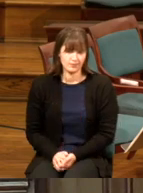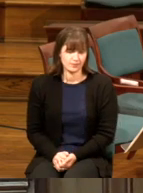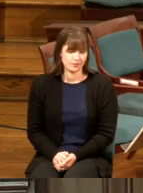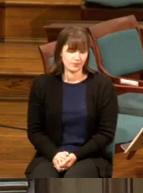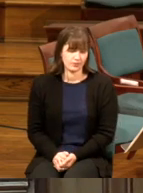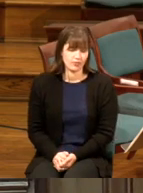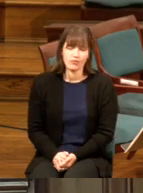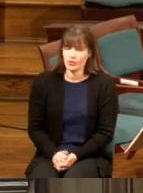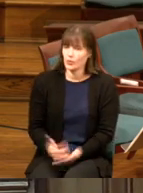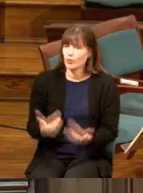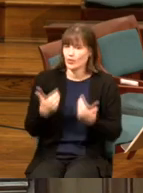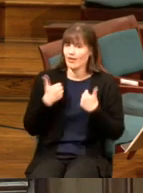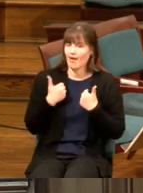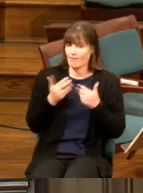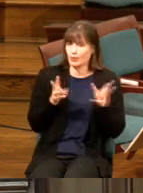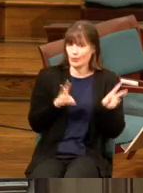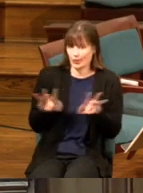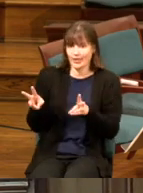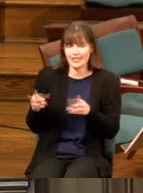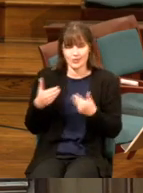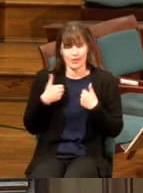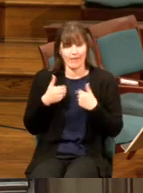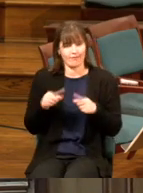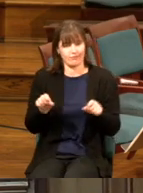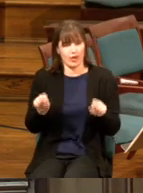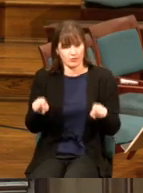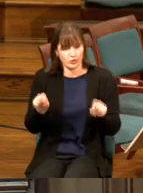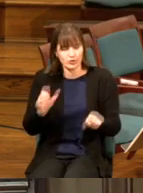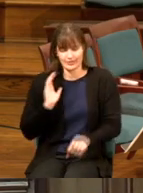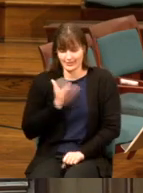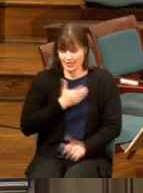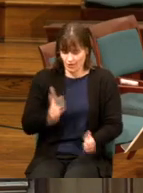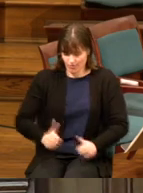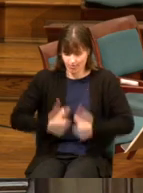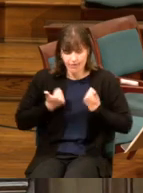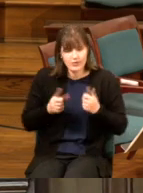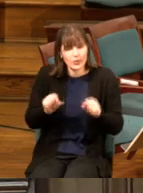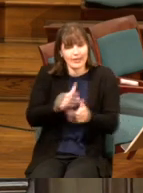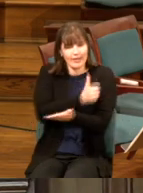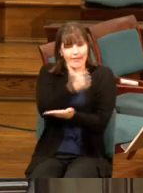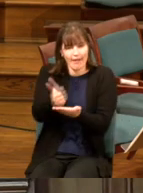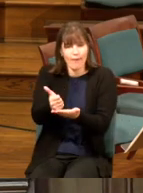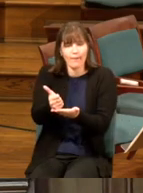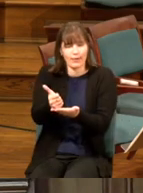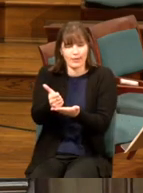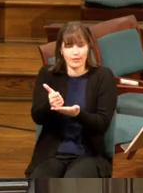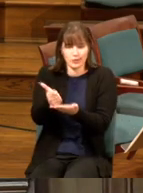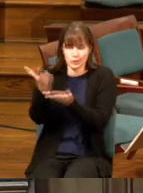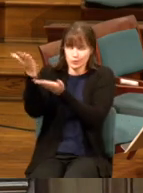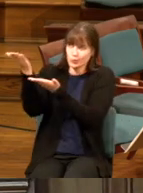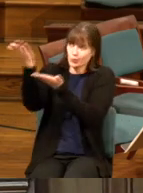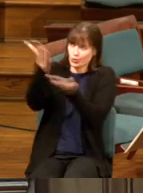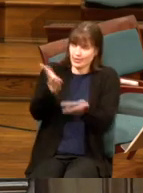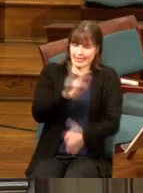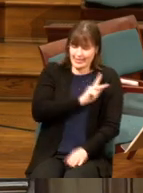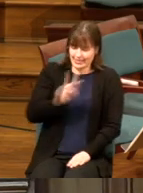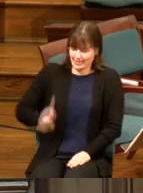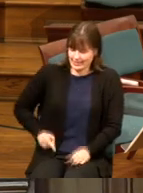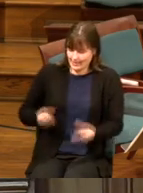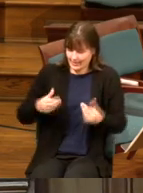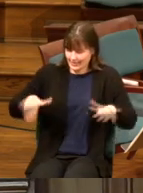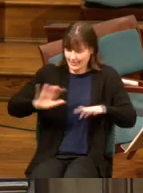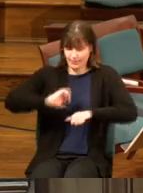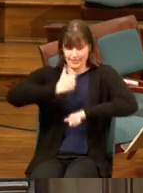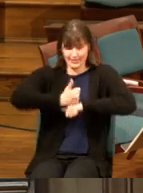There are ways in our everyday lives where we can help bring about God's kingdom and